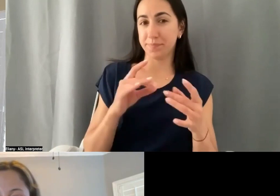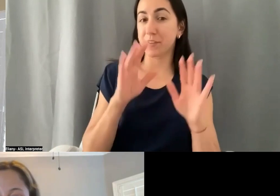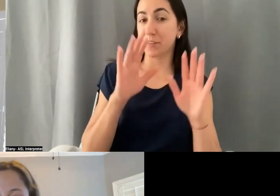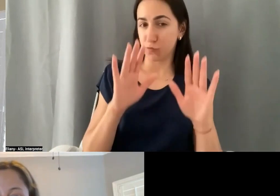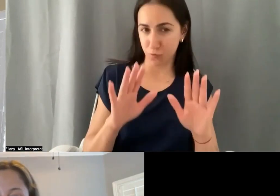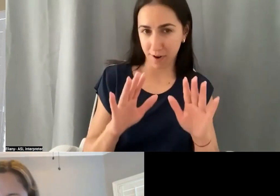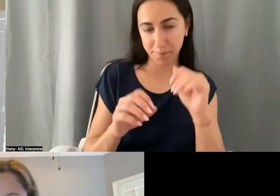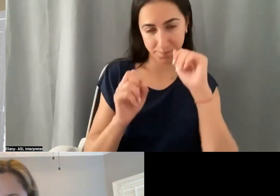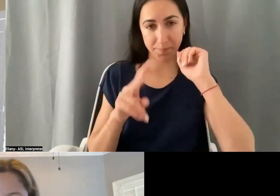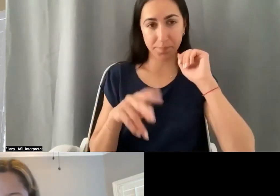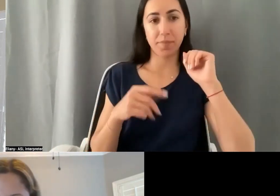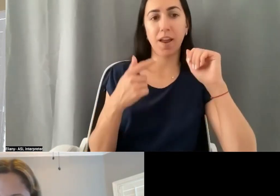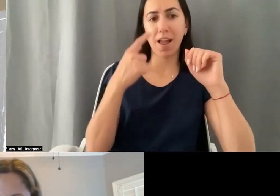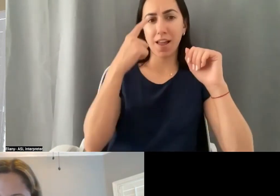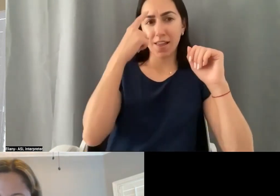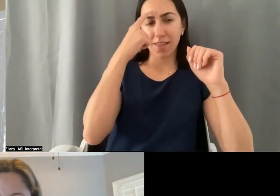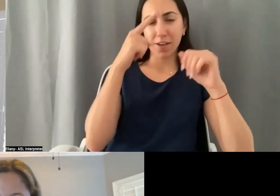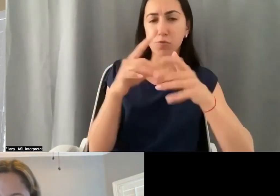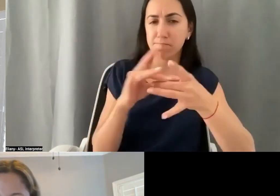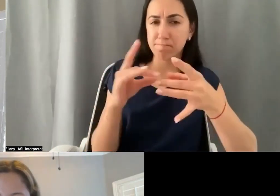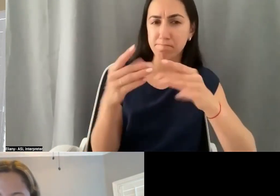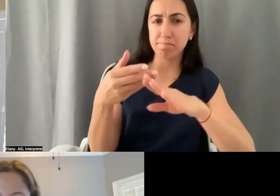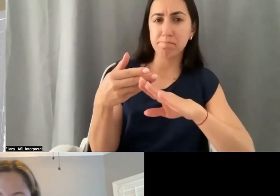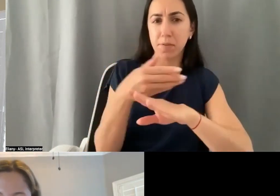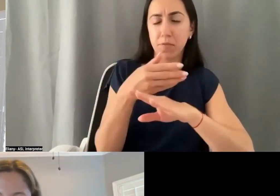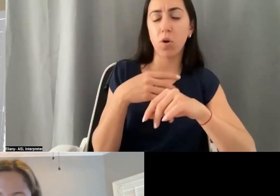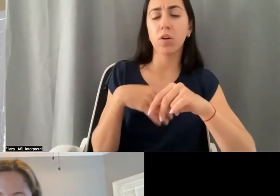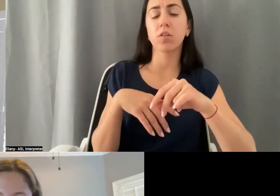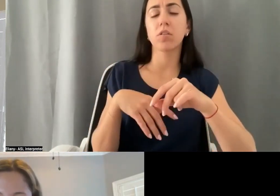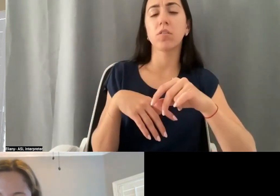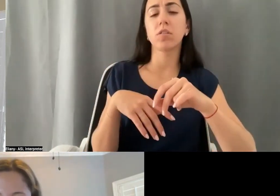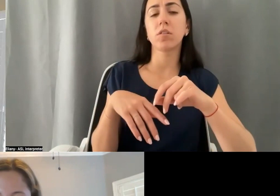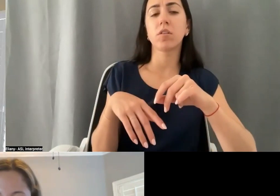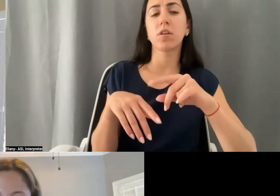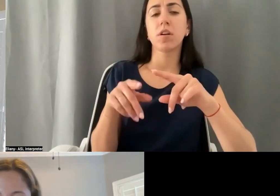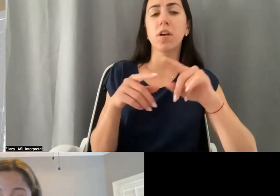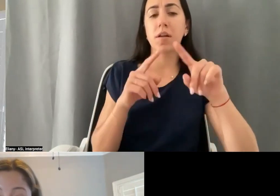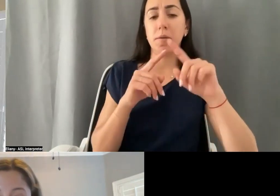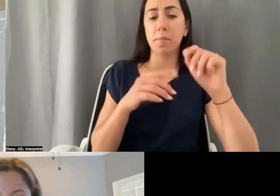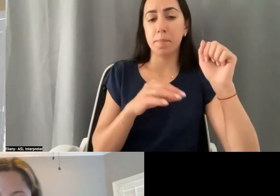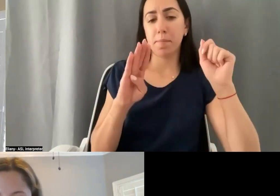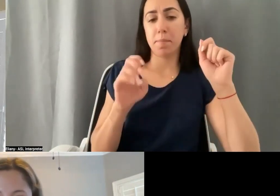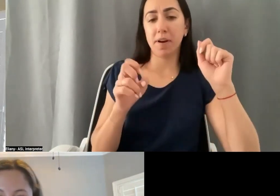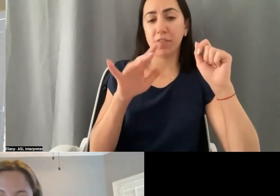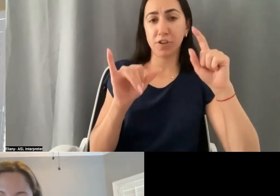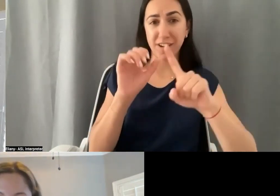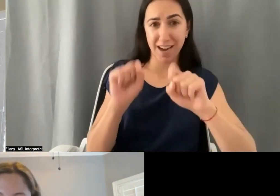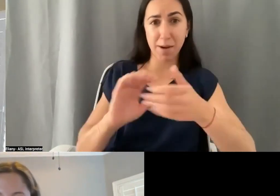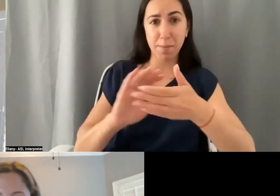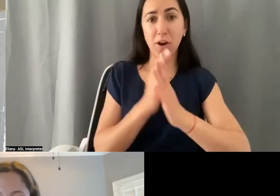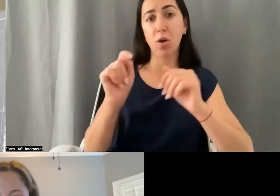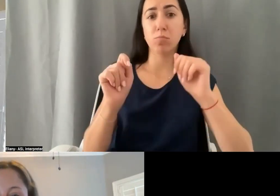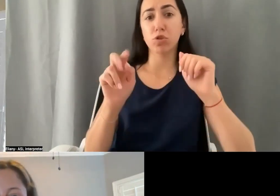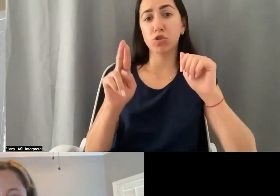great. I believe you touched on this on the last slide, but can a beneficiary be a trustee of a special